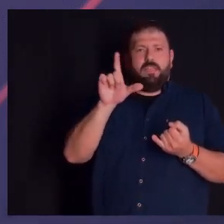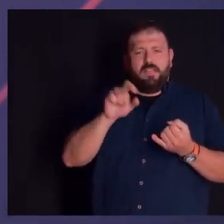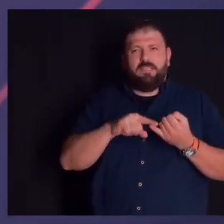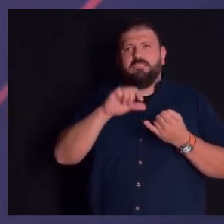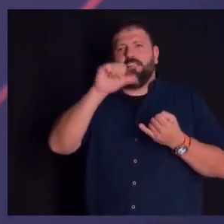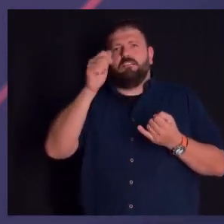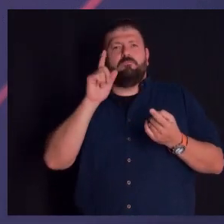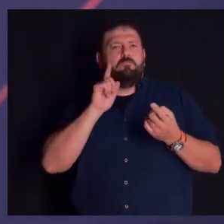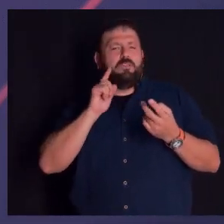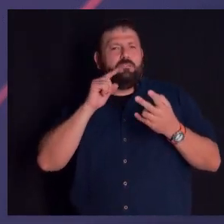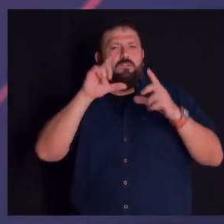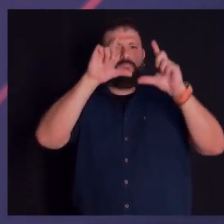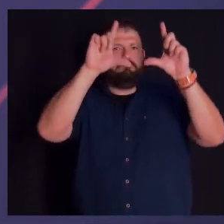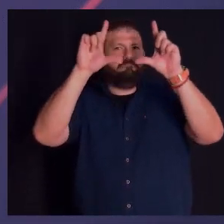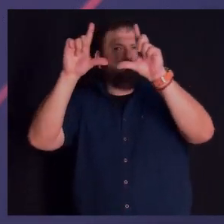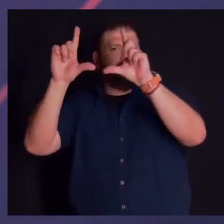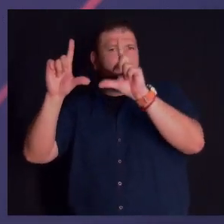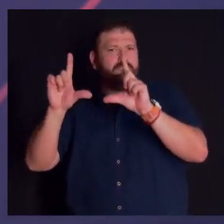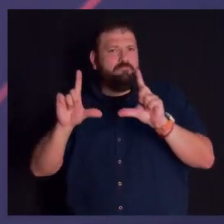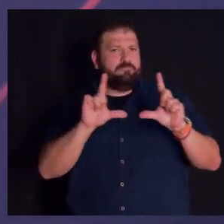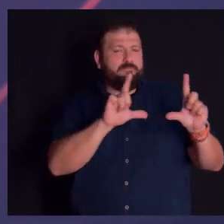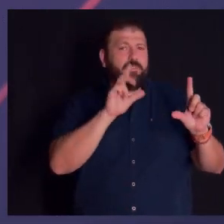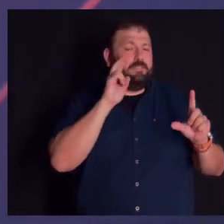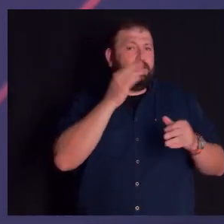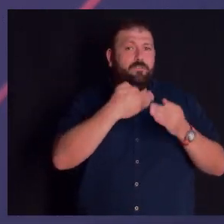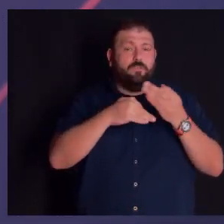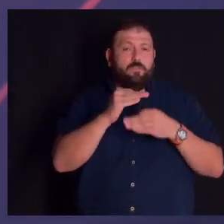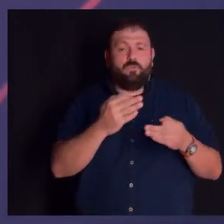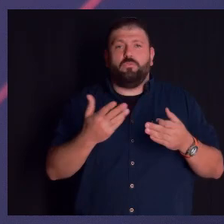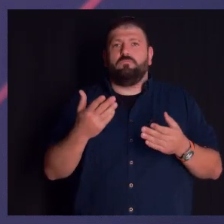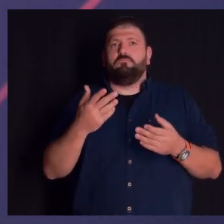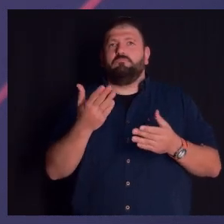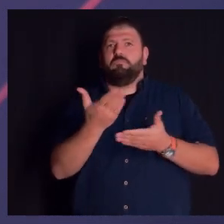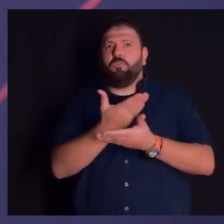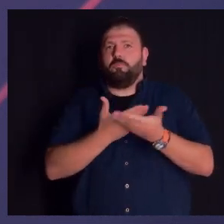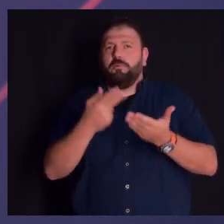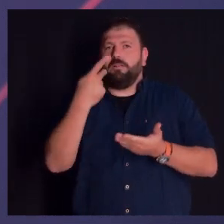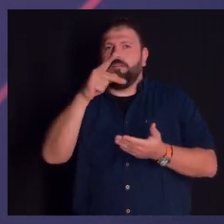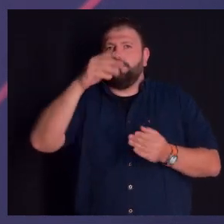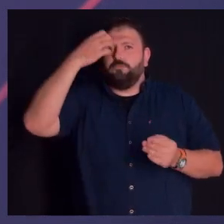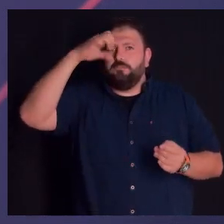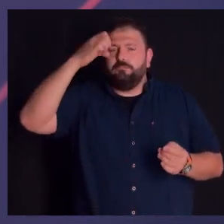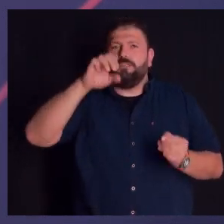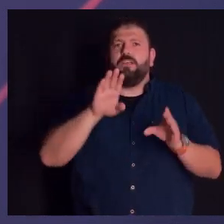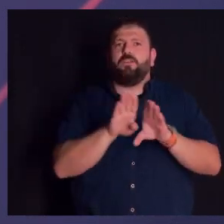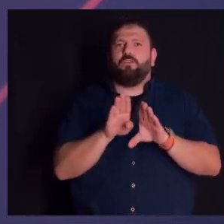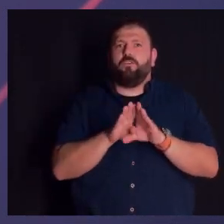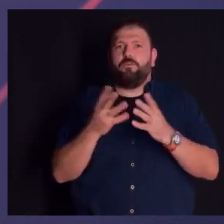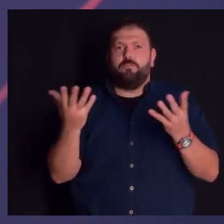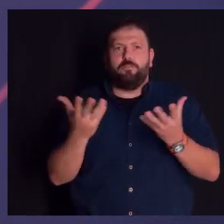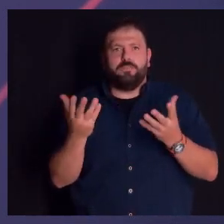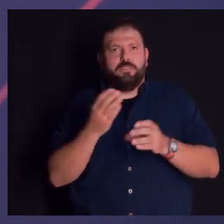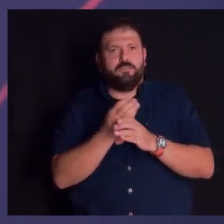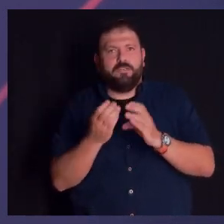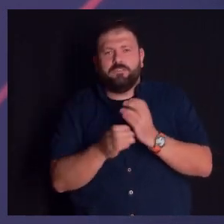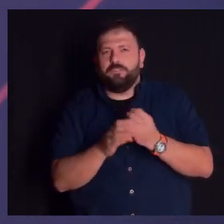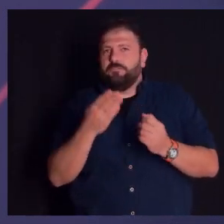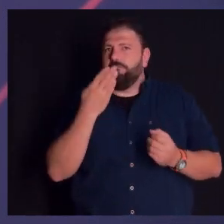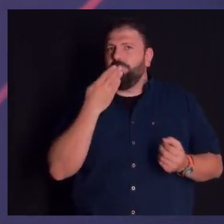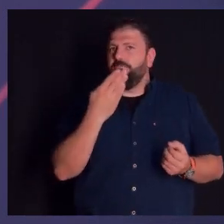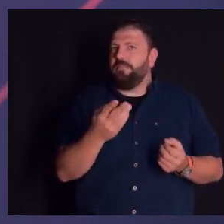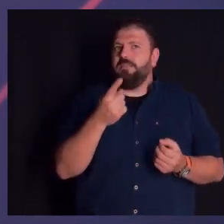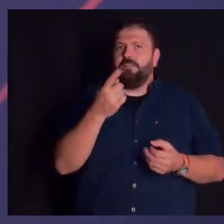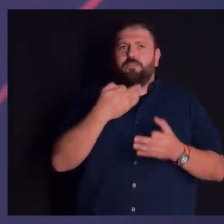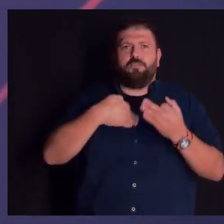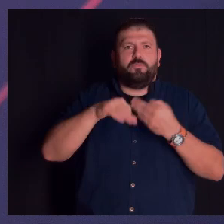Felix, Rosa Maria, Carla, Richard, and Svetlana for sharing with us how they made things, how they